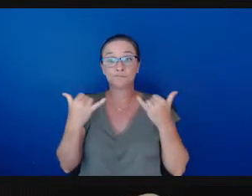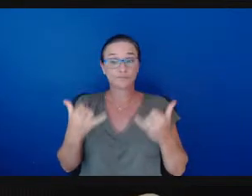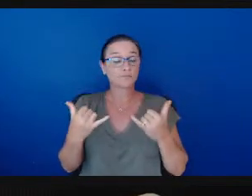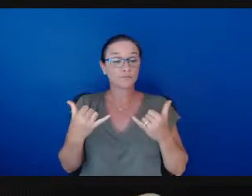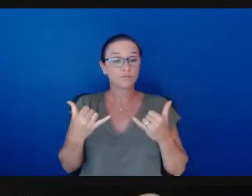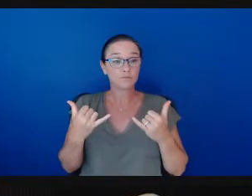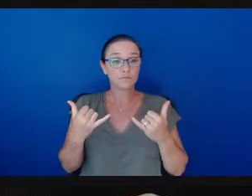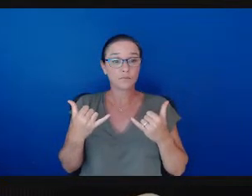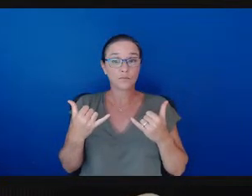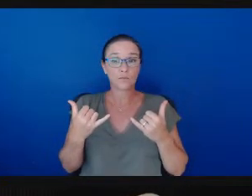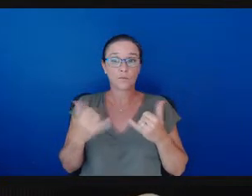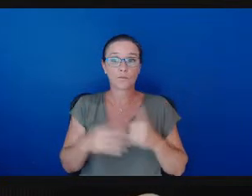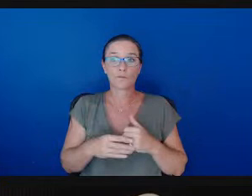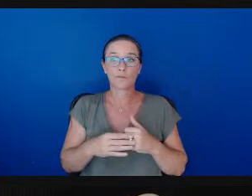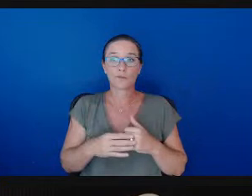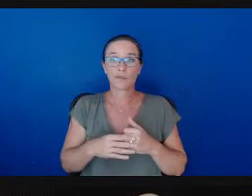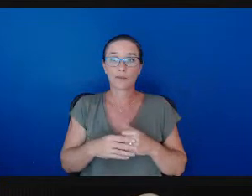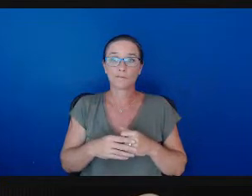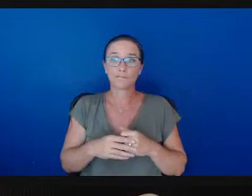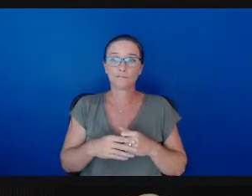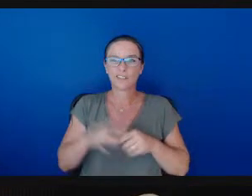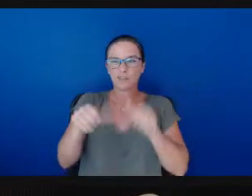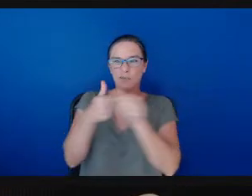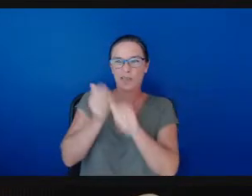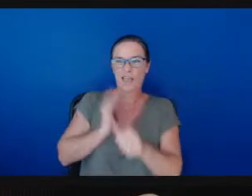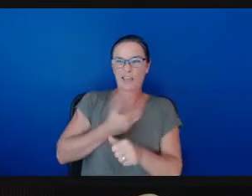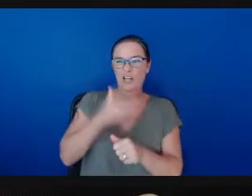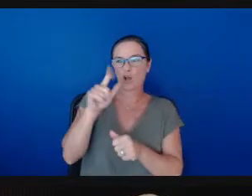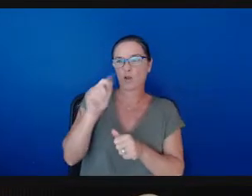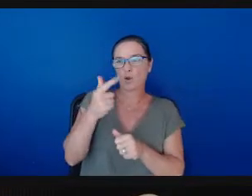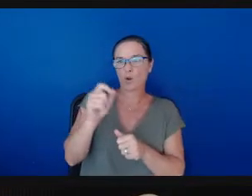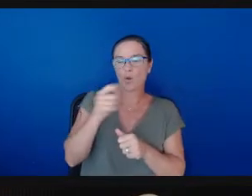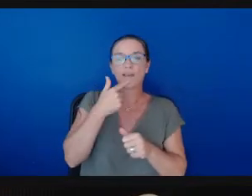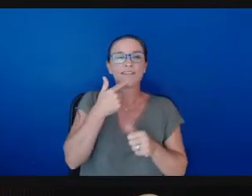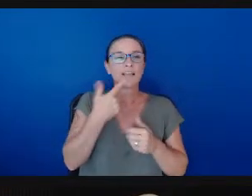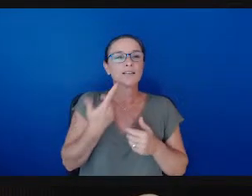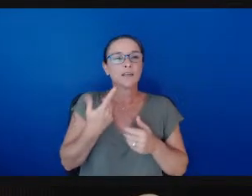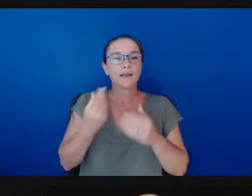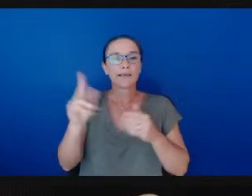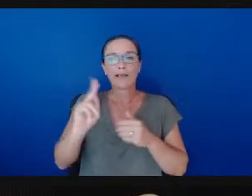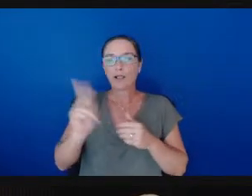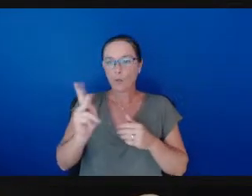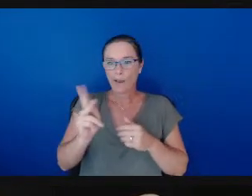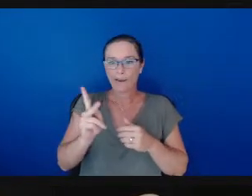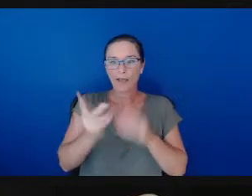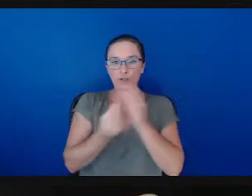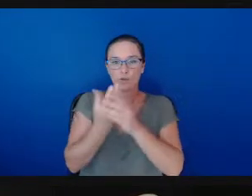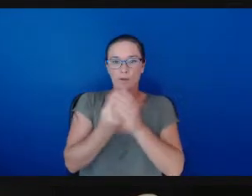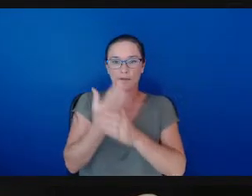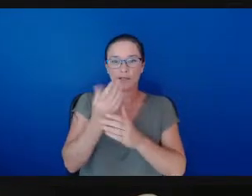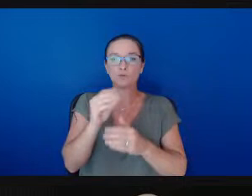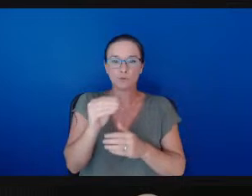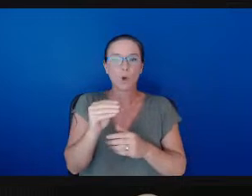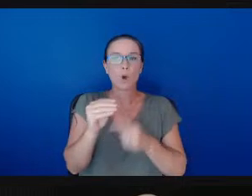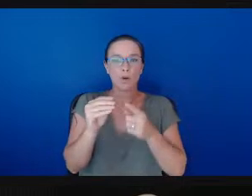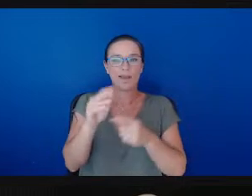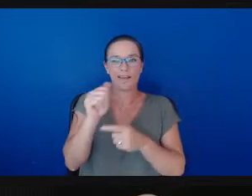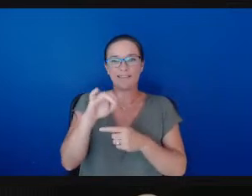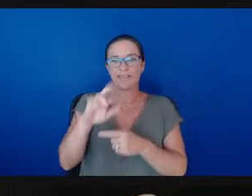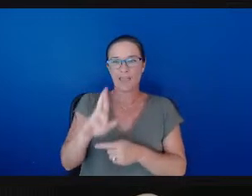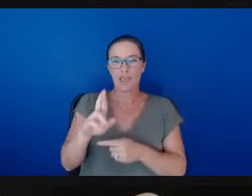here behind our logo. It actually says Kilauea is currently erupting. Therefore, air conditions may change, air quality may change